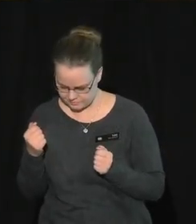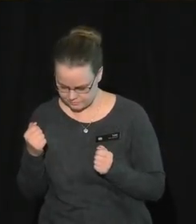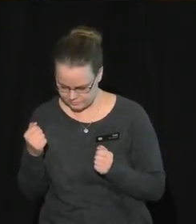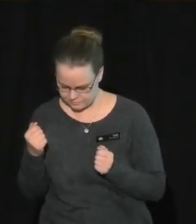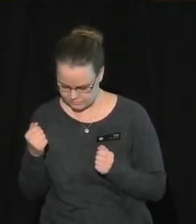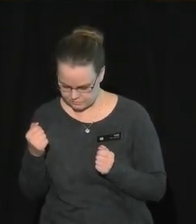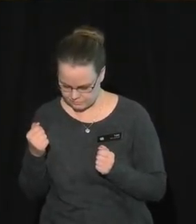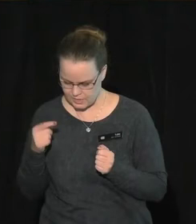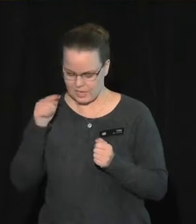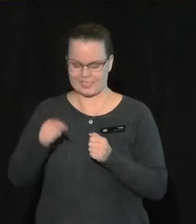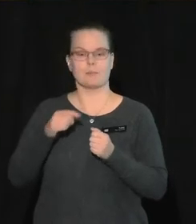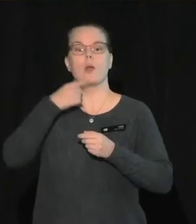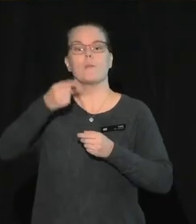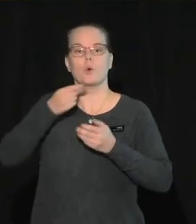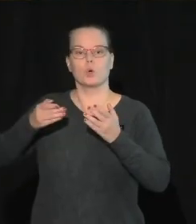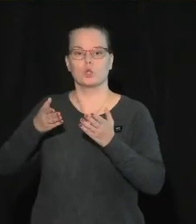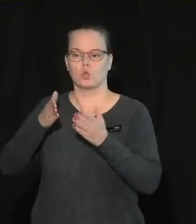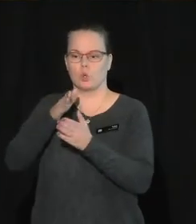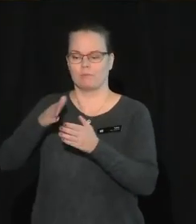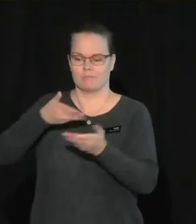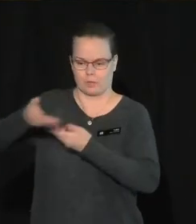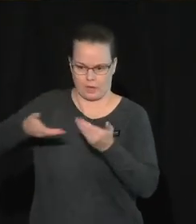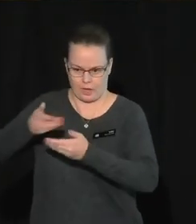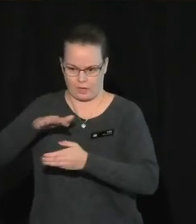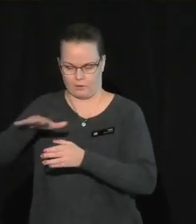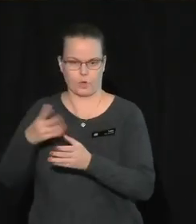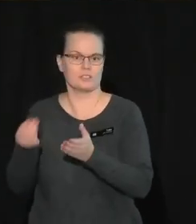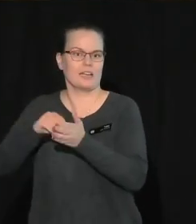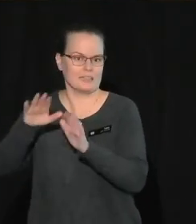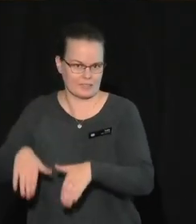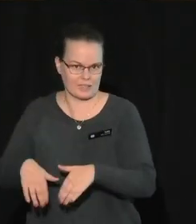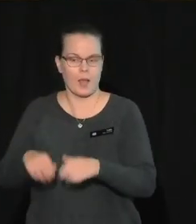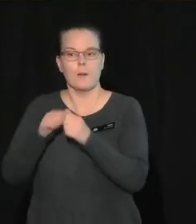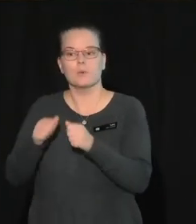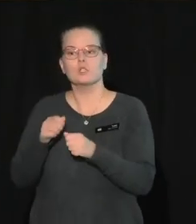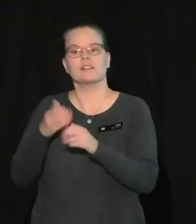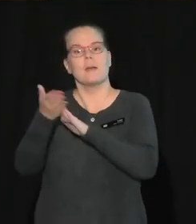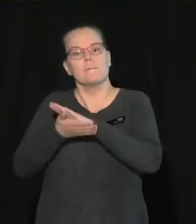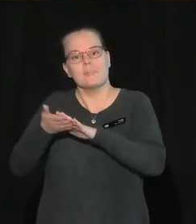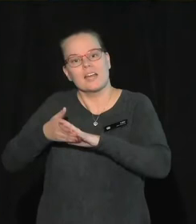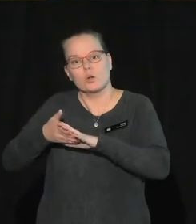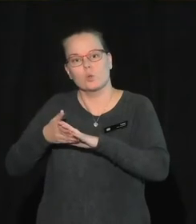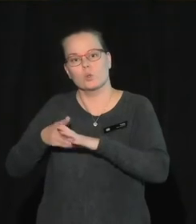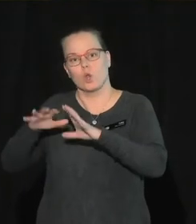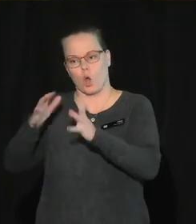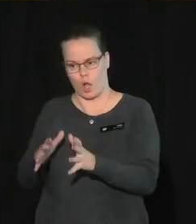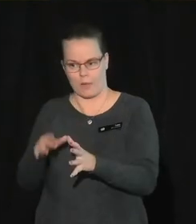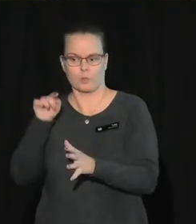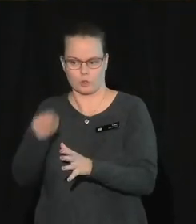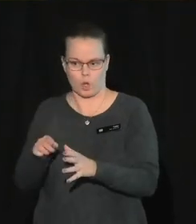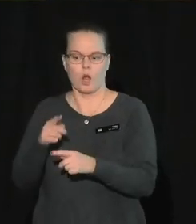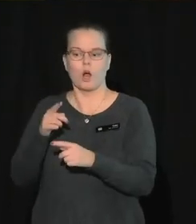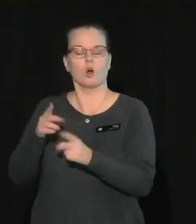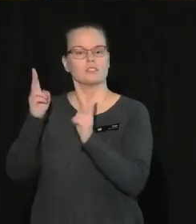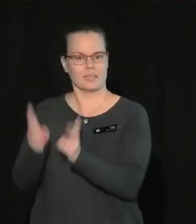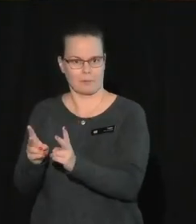the essence of the product, the fundamental characteristics of the product, are not required to be